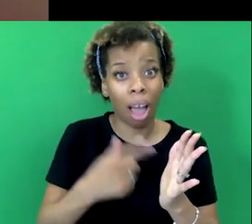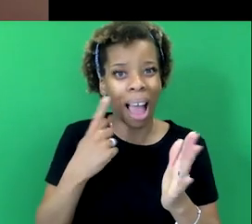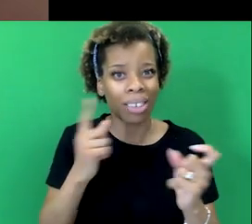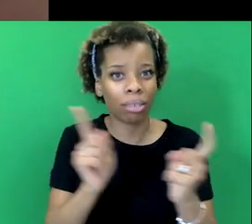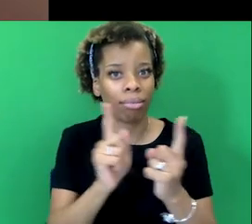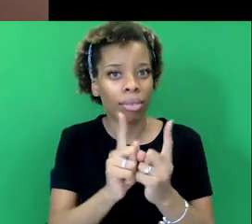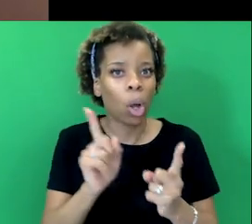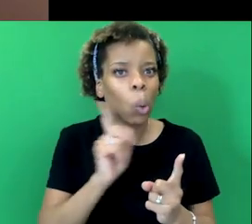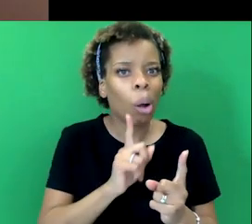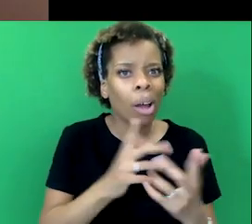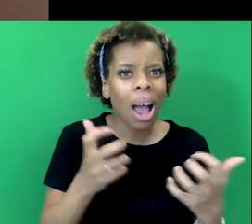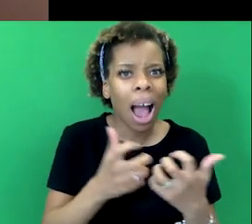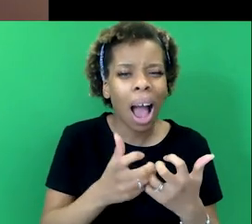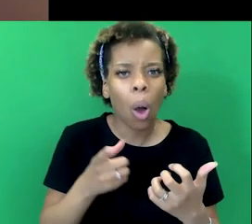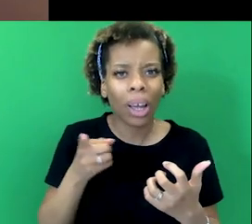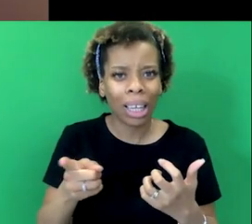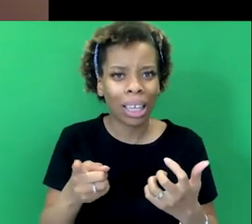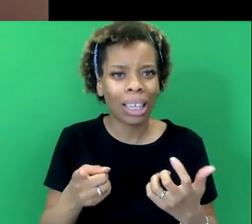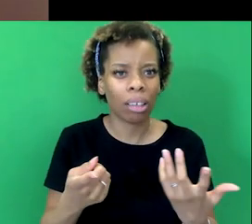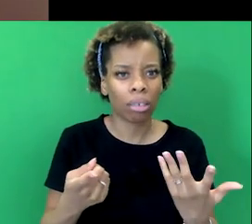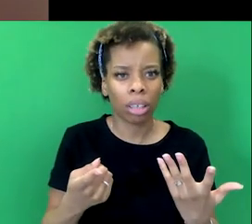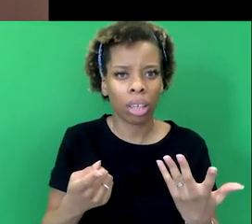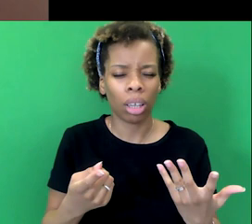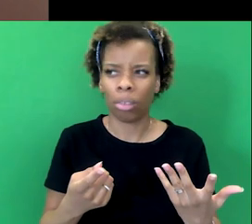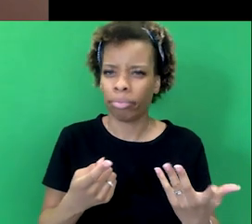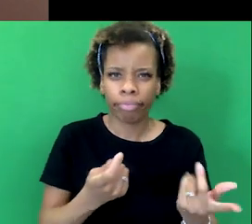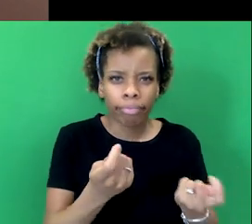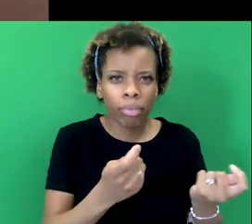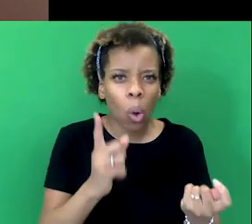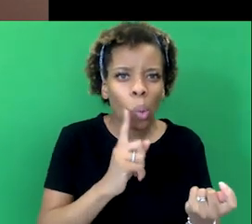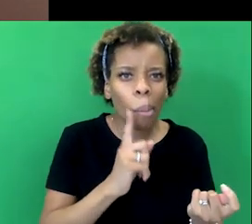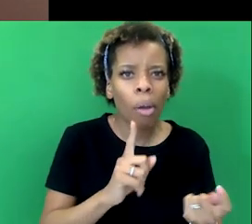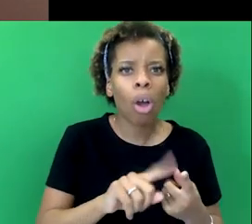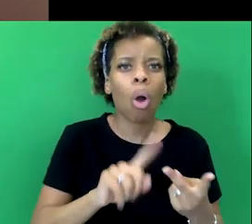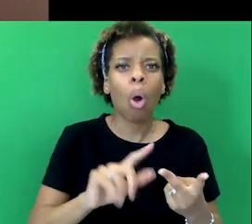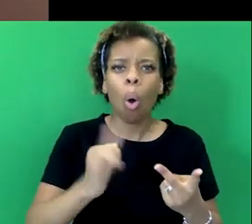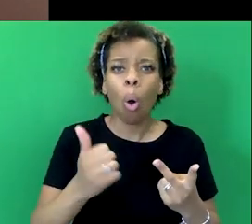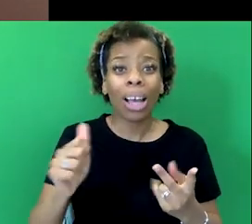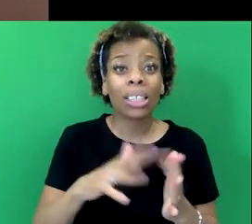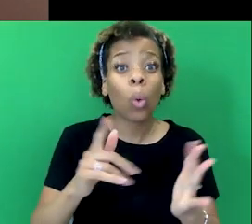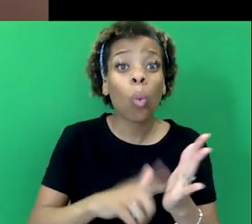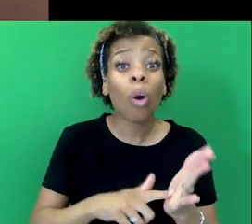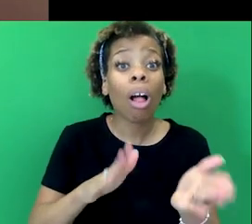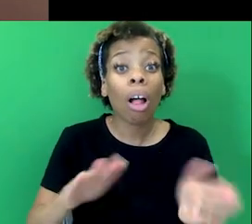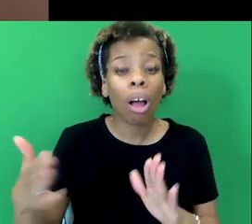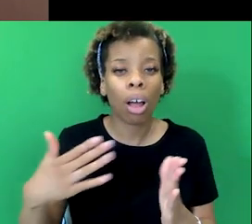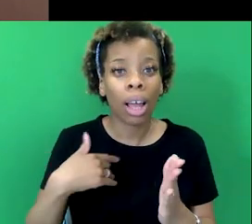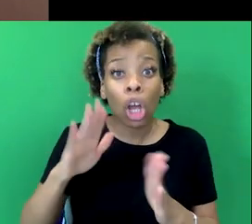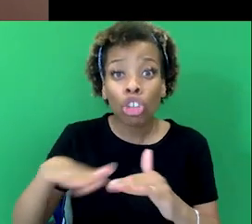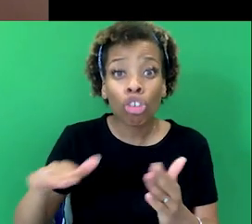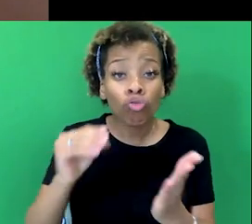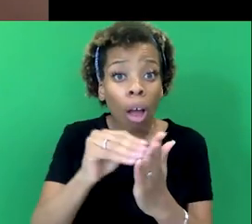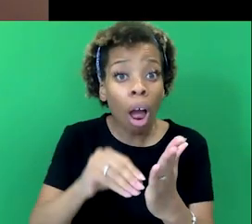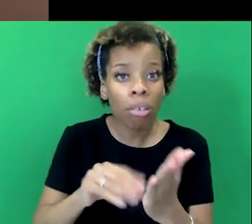he removed his children from his will and stuff like that. And so if you see Mr. Turner, you know,